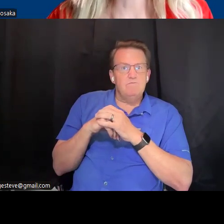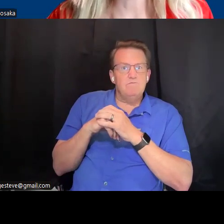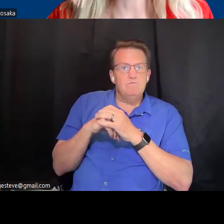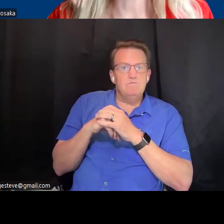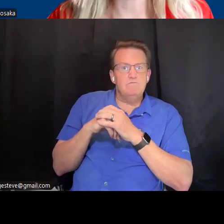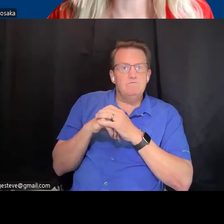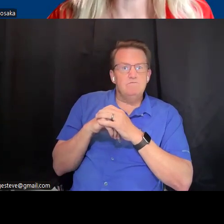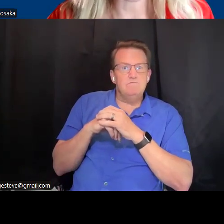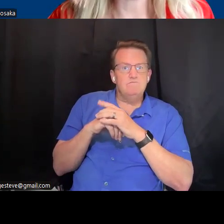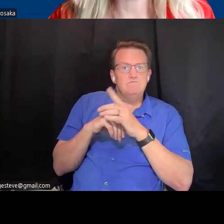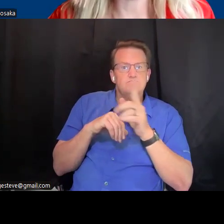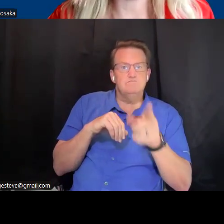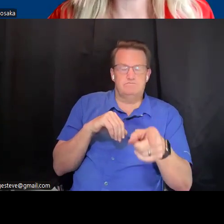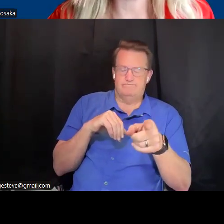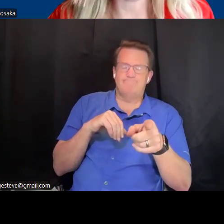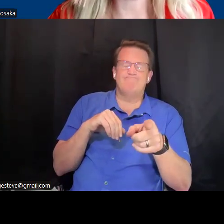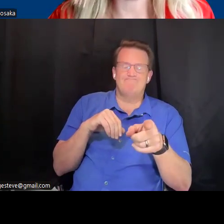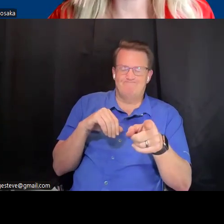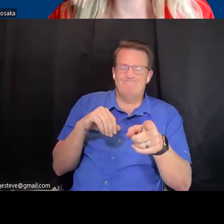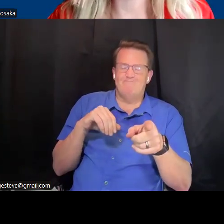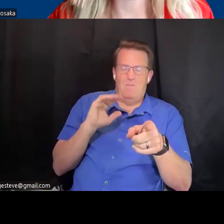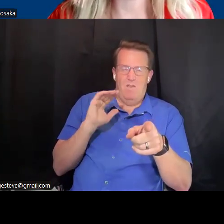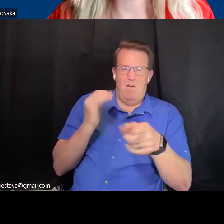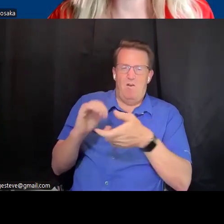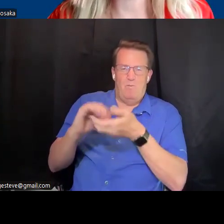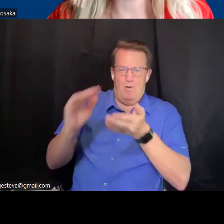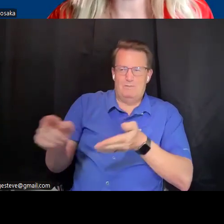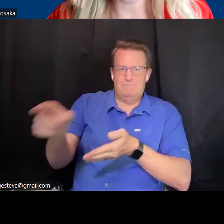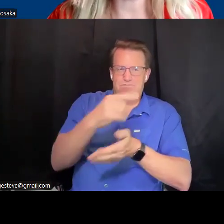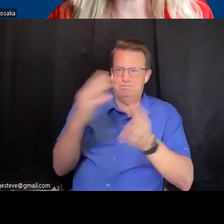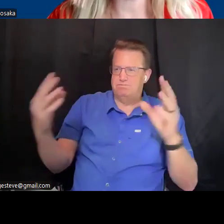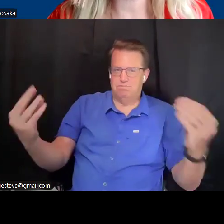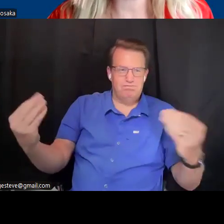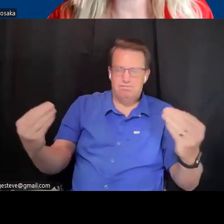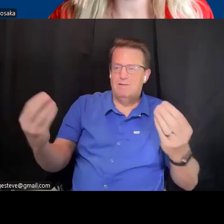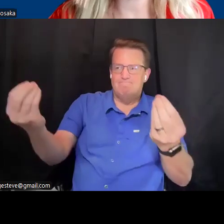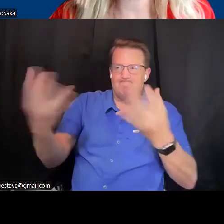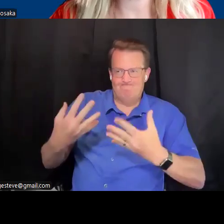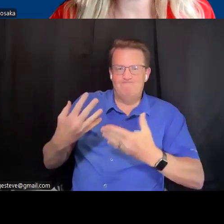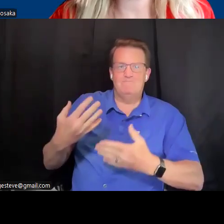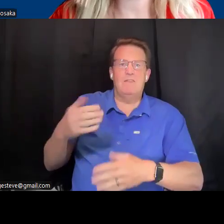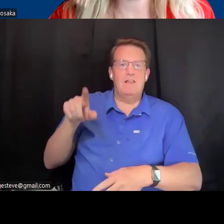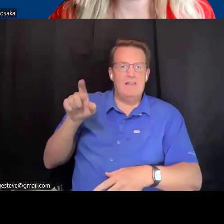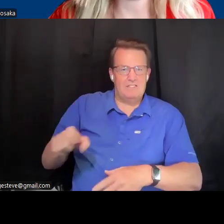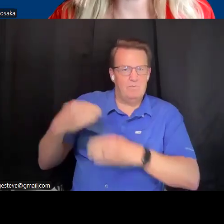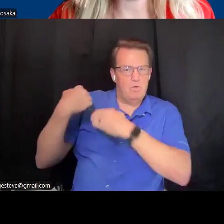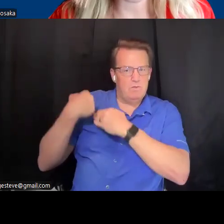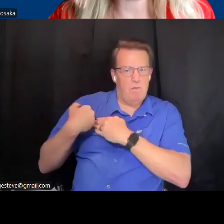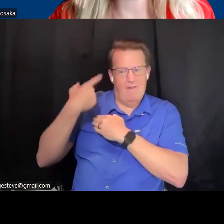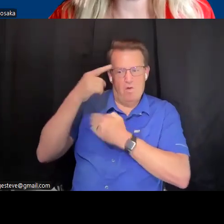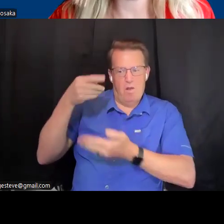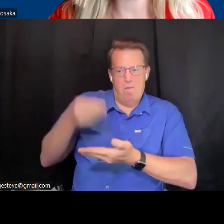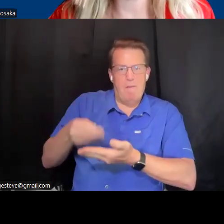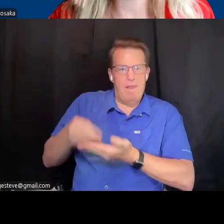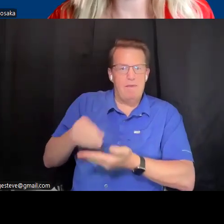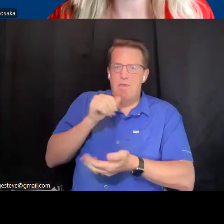Something we heard loud and clear from our partners was that there needs to be accountability for unspent funds, and we need to be